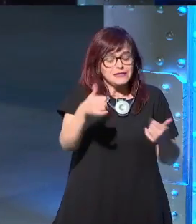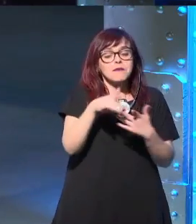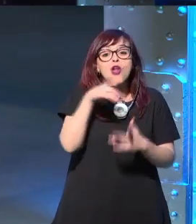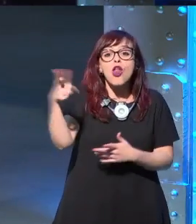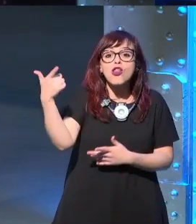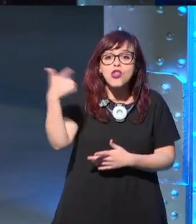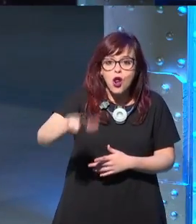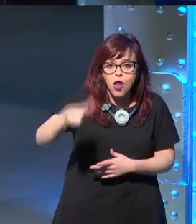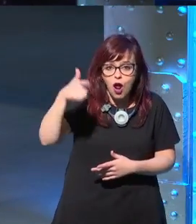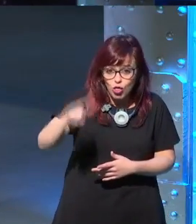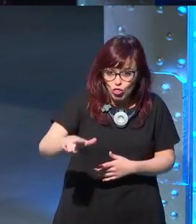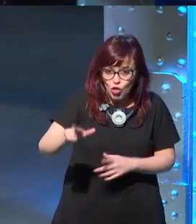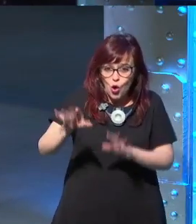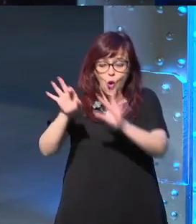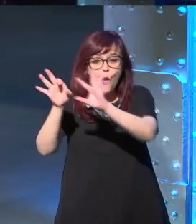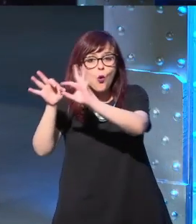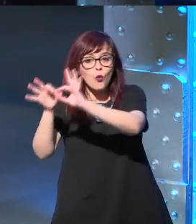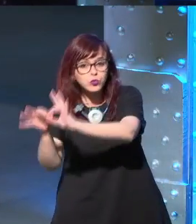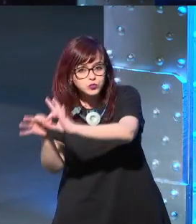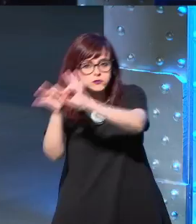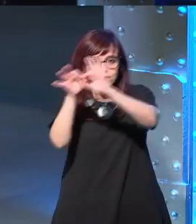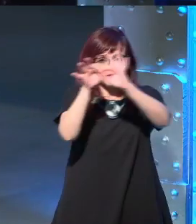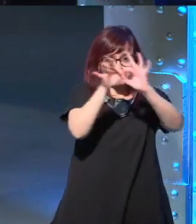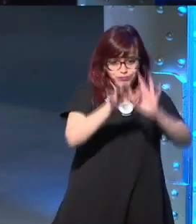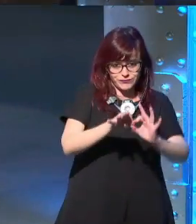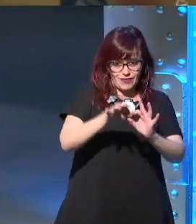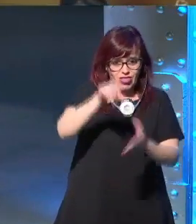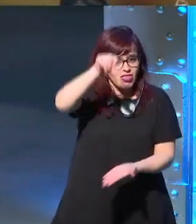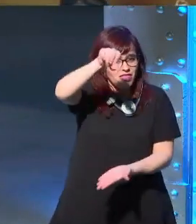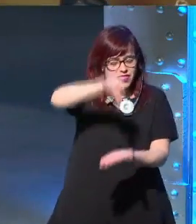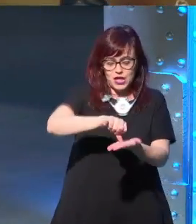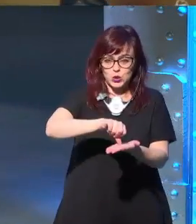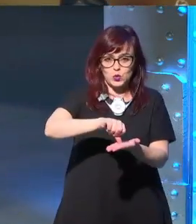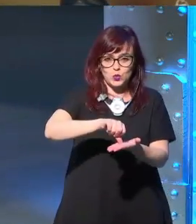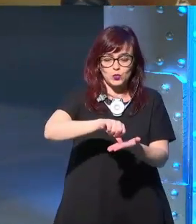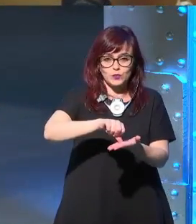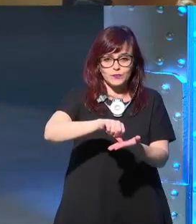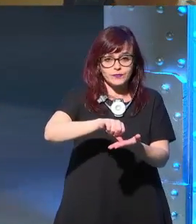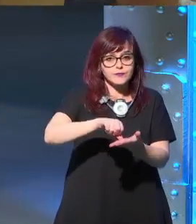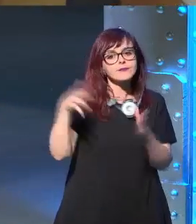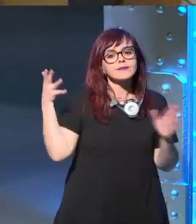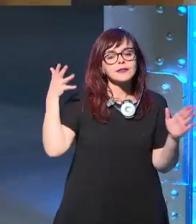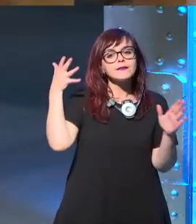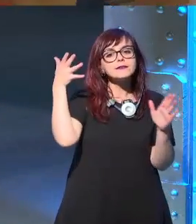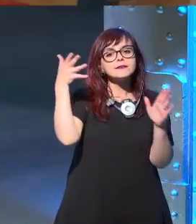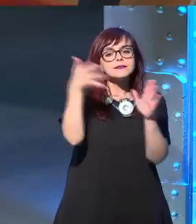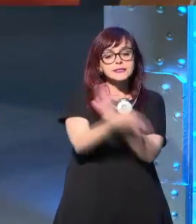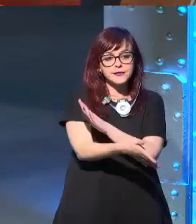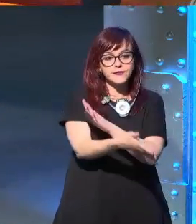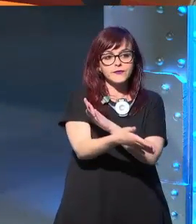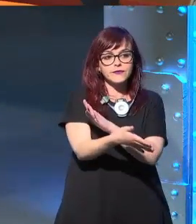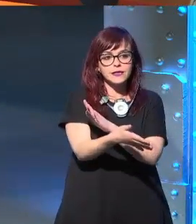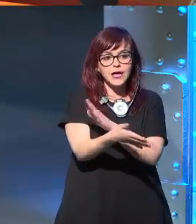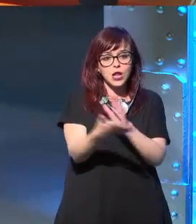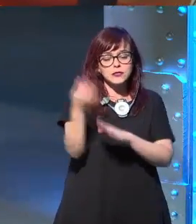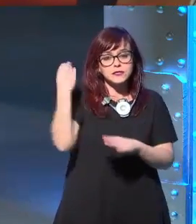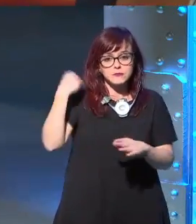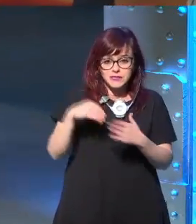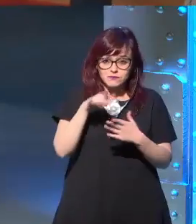and the circle, the navel's at the center. And he puts a circle on the base of the square, but he has